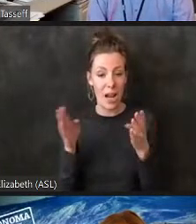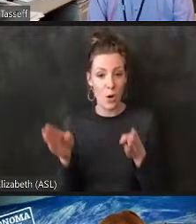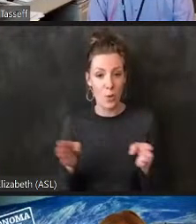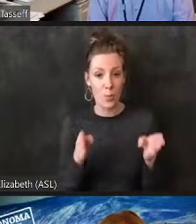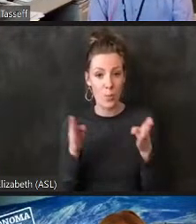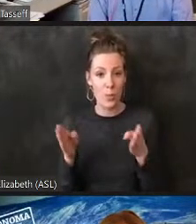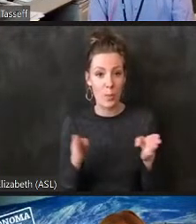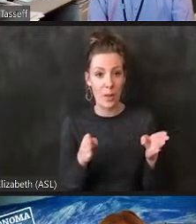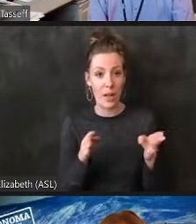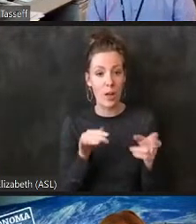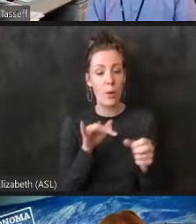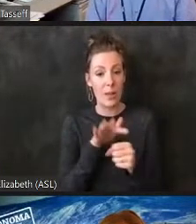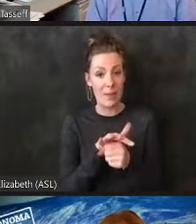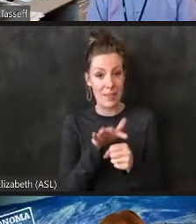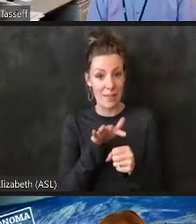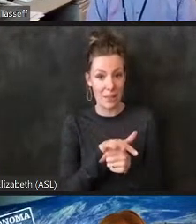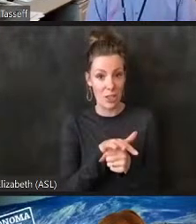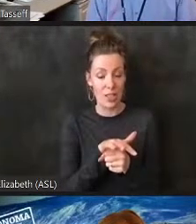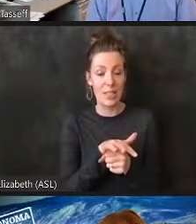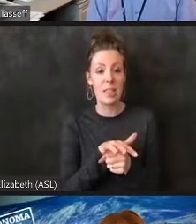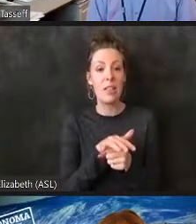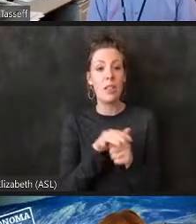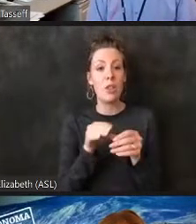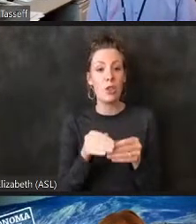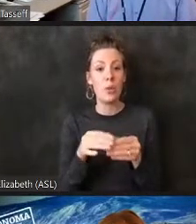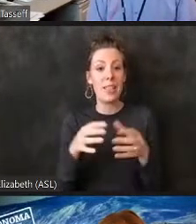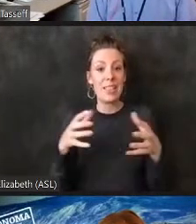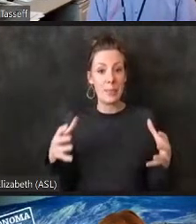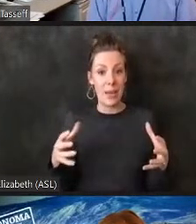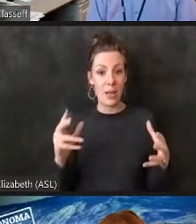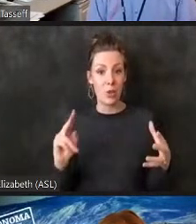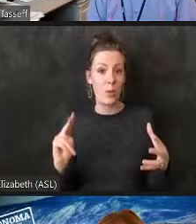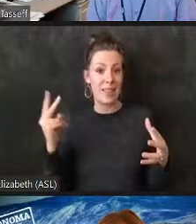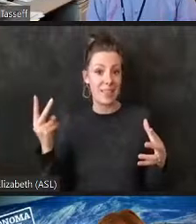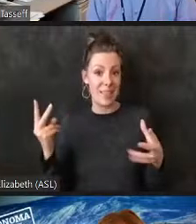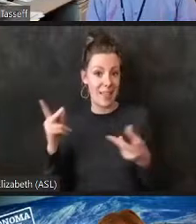Ahorita estamos preparados para tener y tenemos suficiente